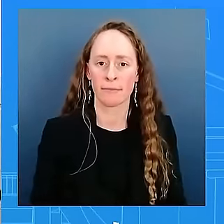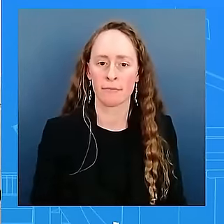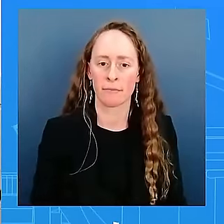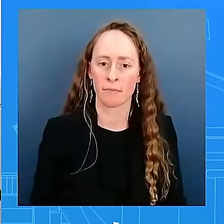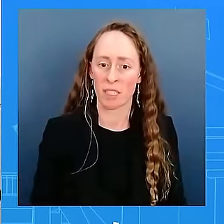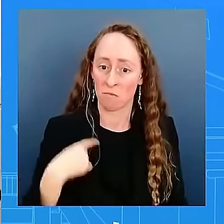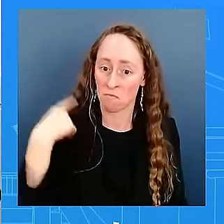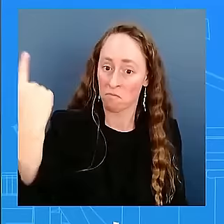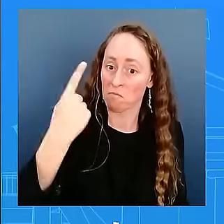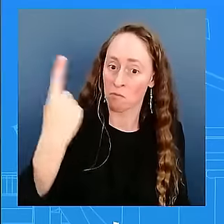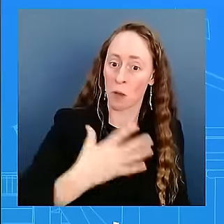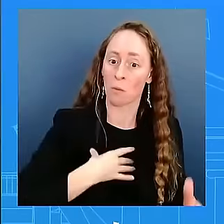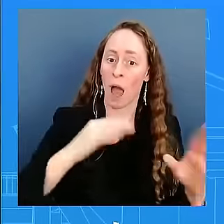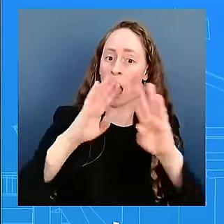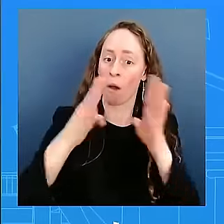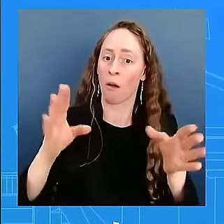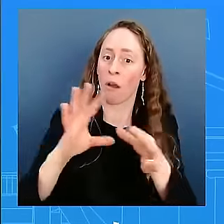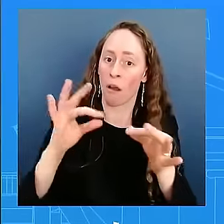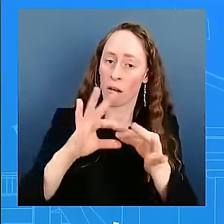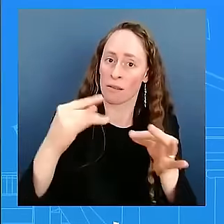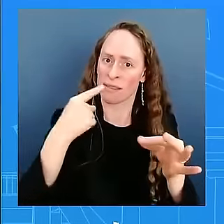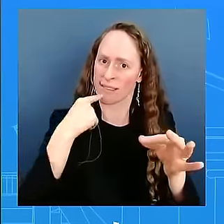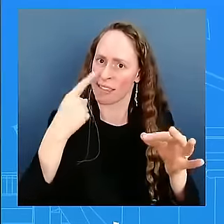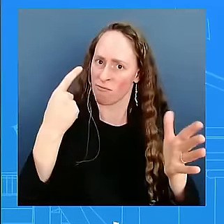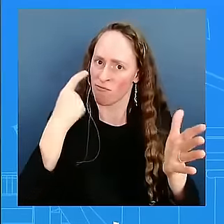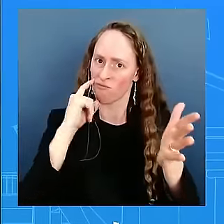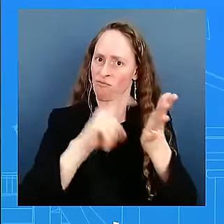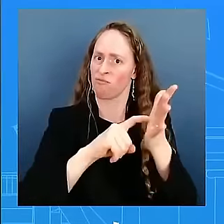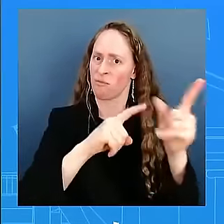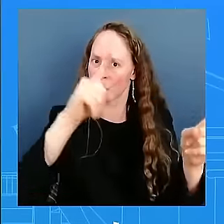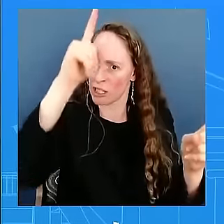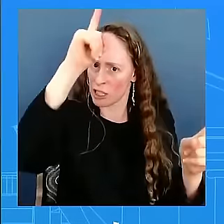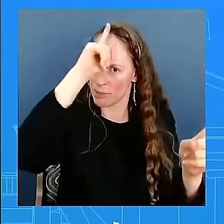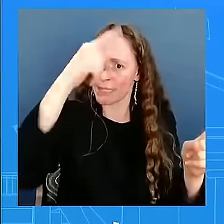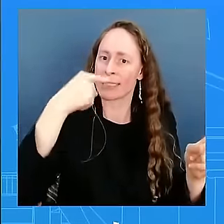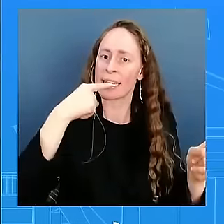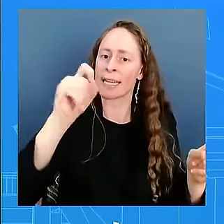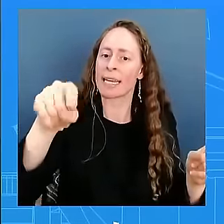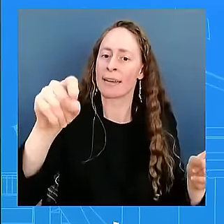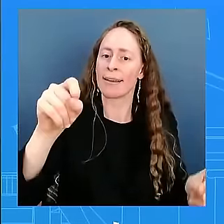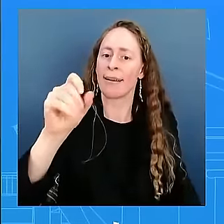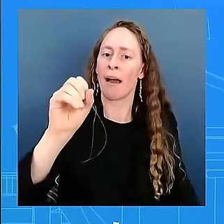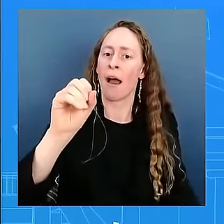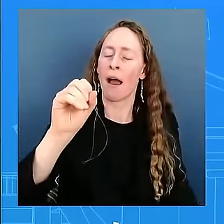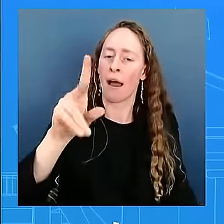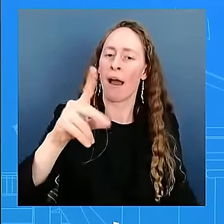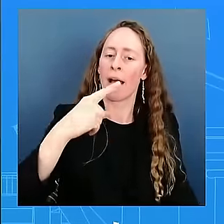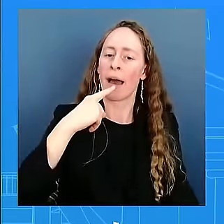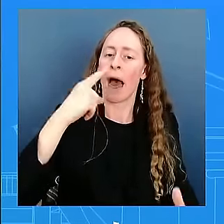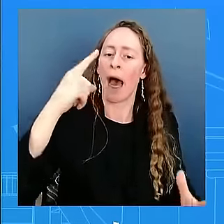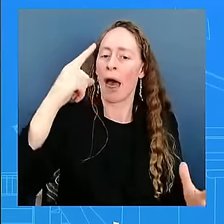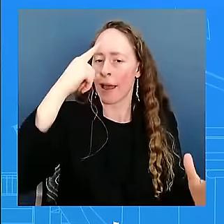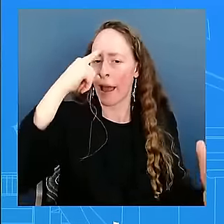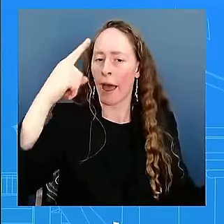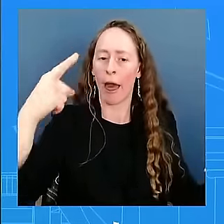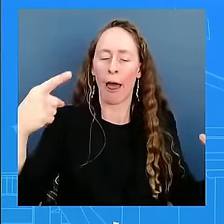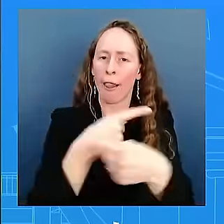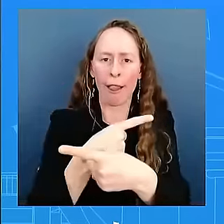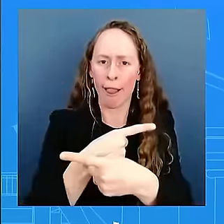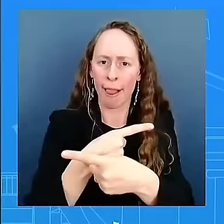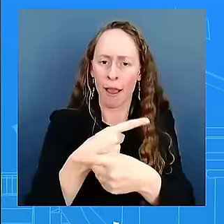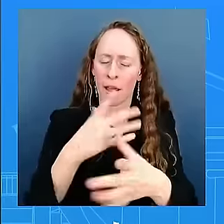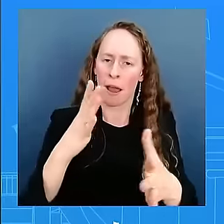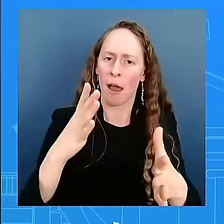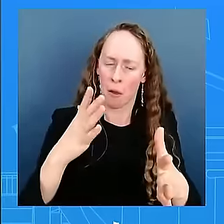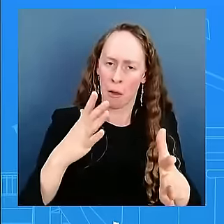least detail that? I can confirm that he did say that, but I thought you were asking sort of to elaborate in greater detail, which I'm afraid